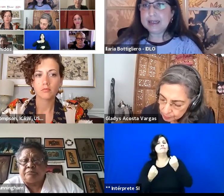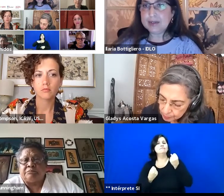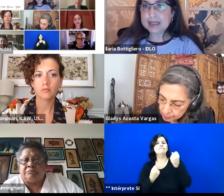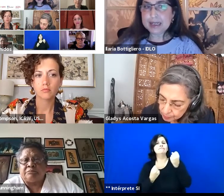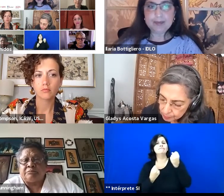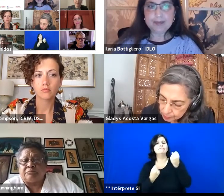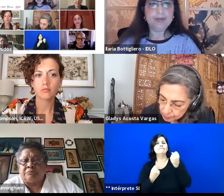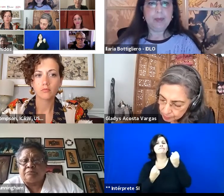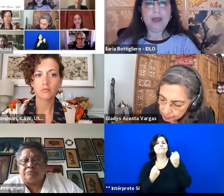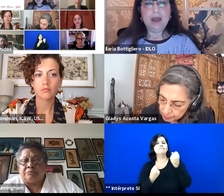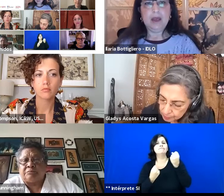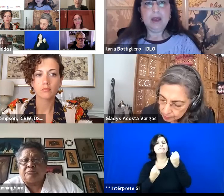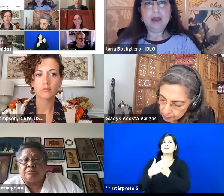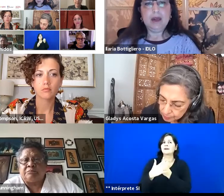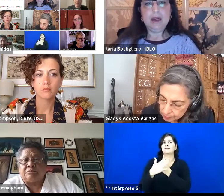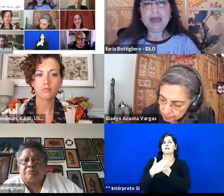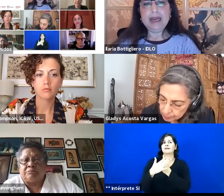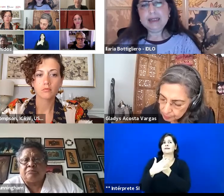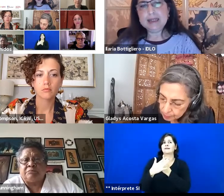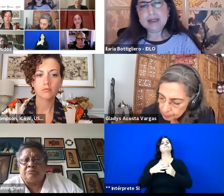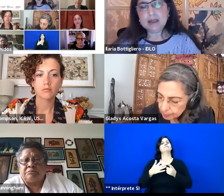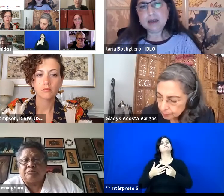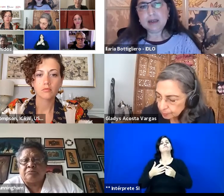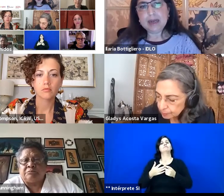legal awareness and legal literacy,